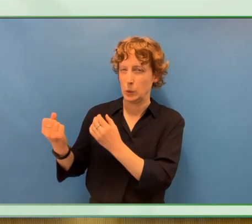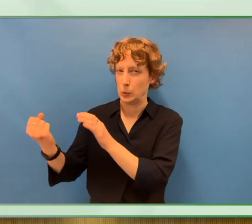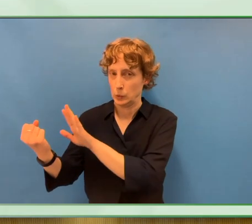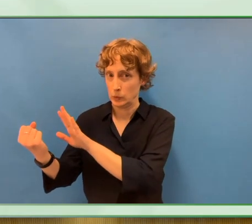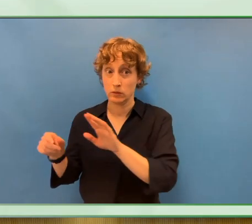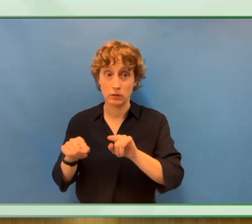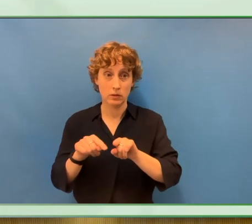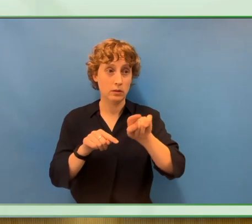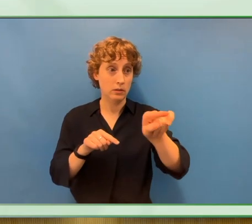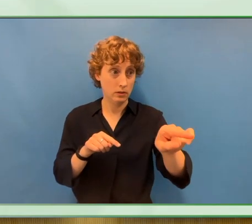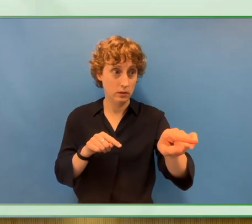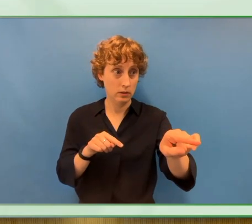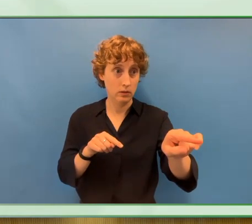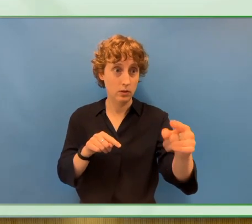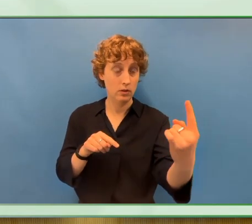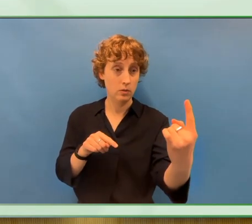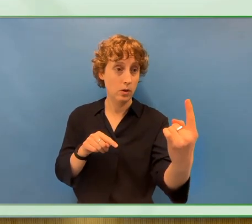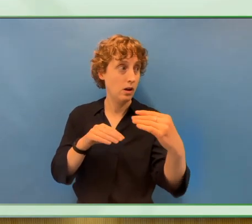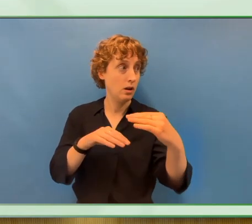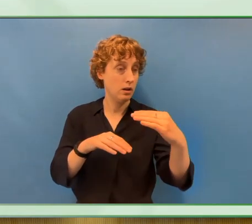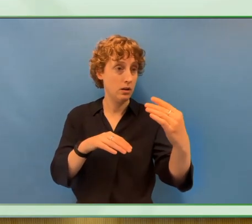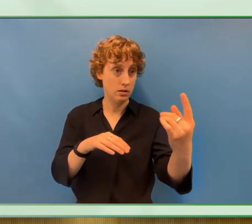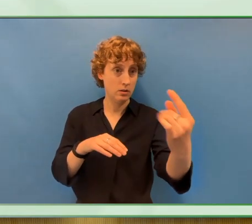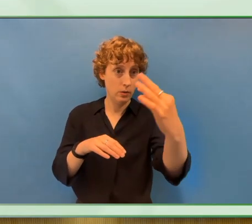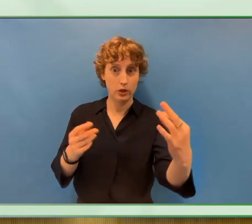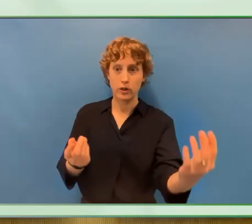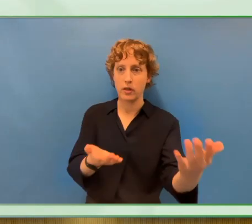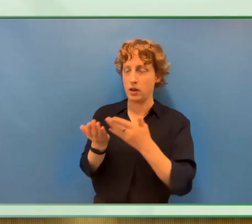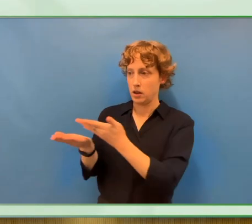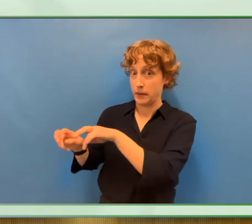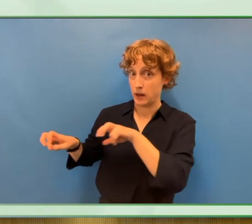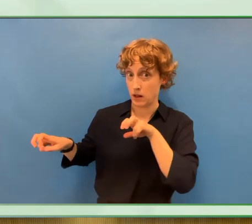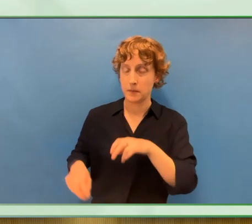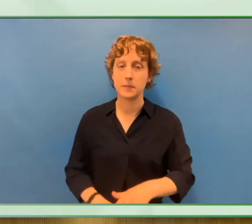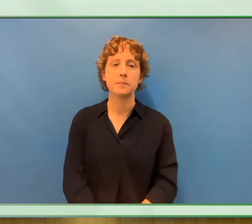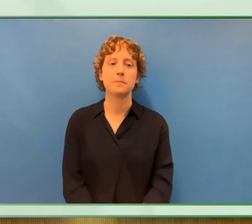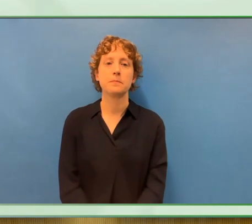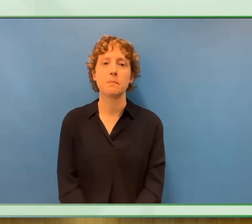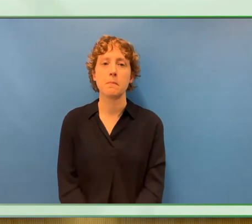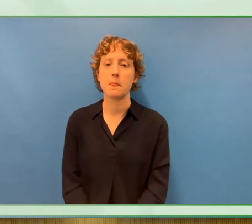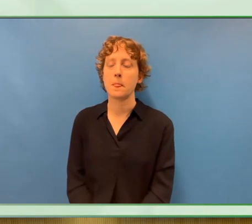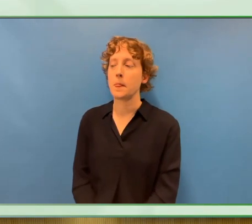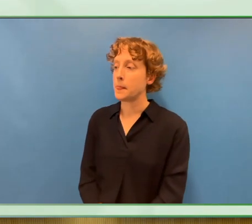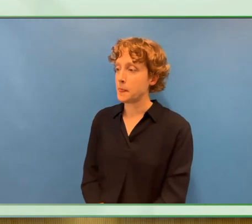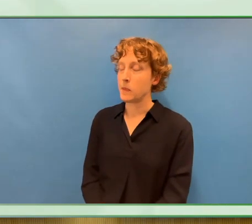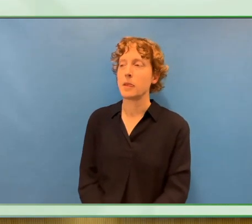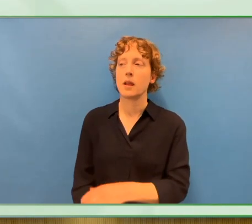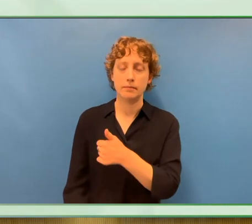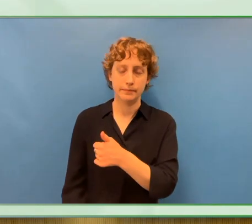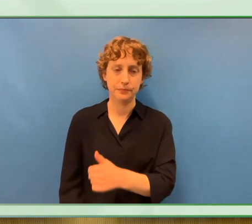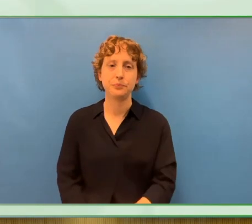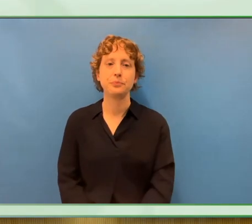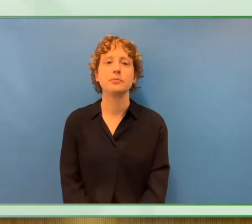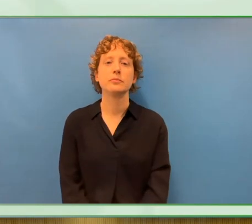panel to respond to that? Okay. Shani, do you want to have a go? Yeah, great question, and I guess it kind of sums